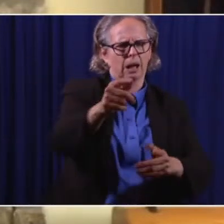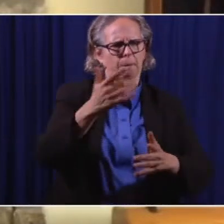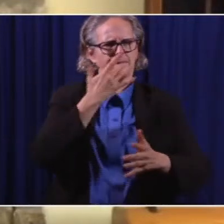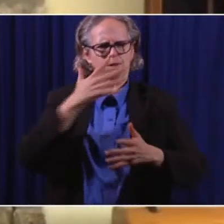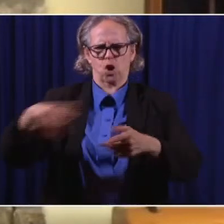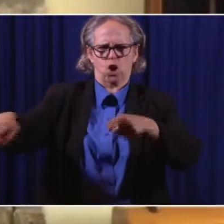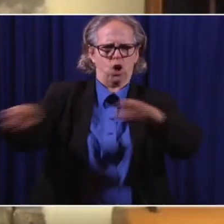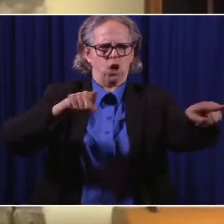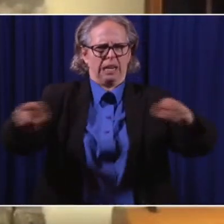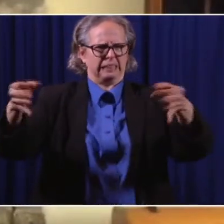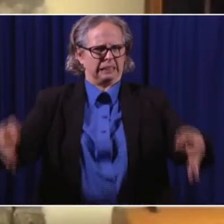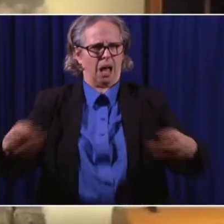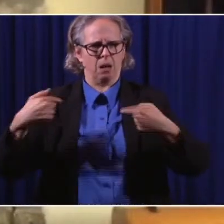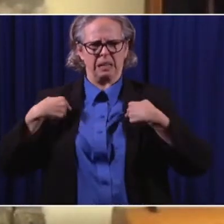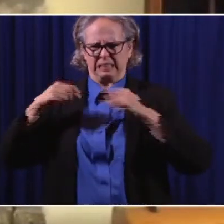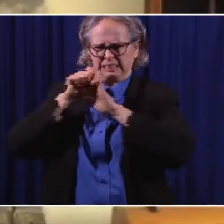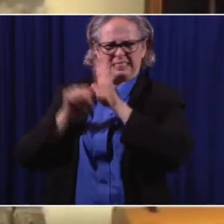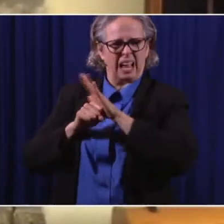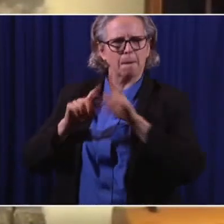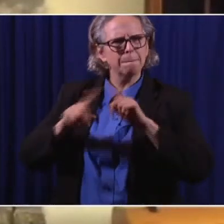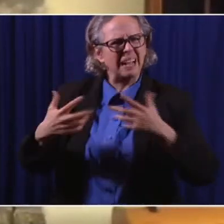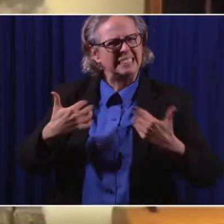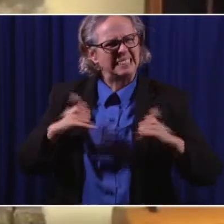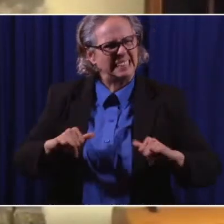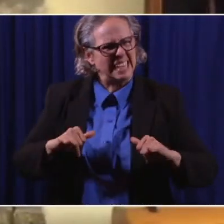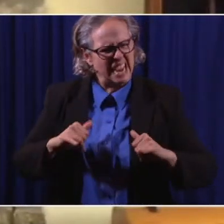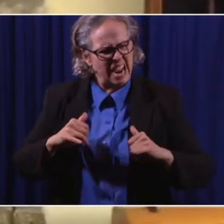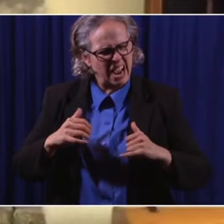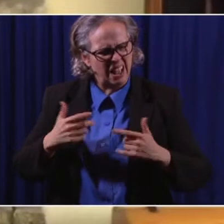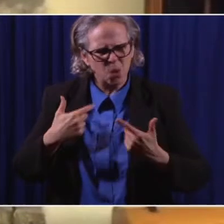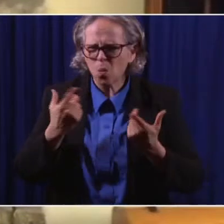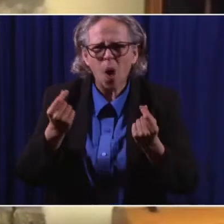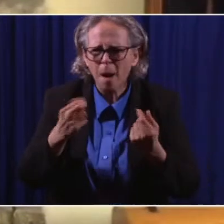by schools, by kids